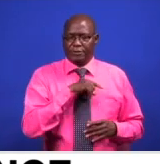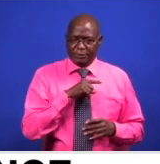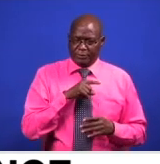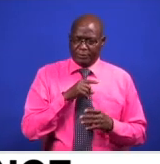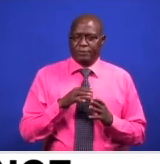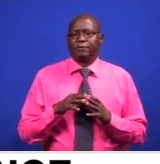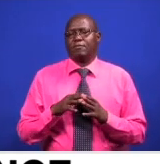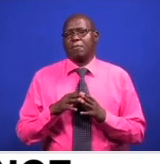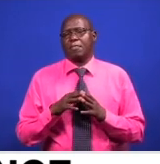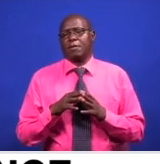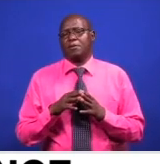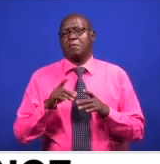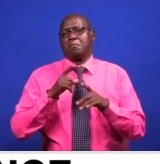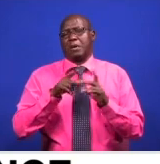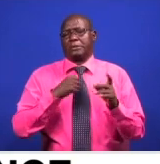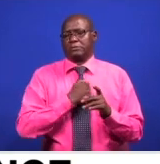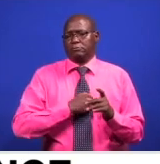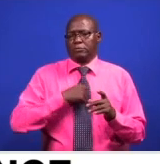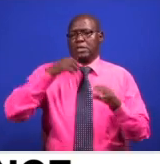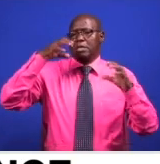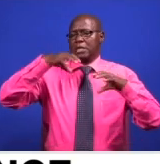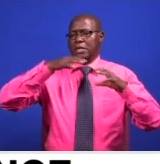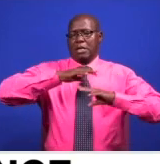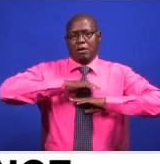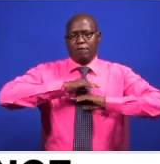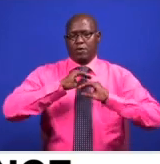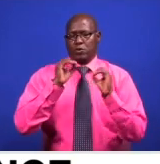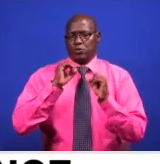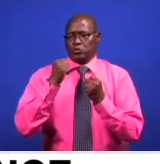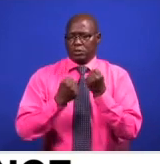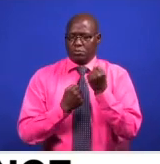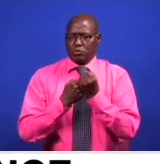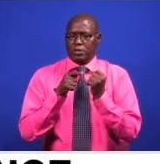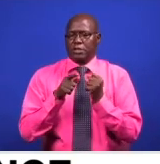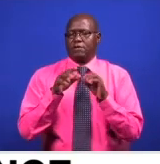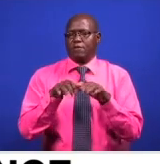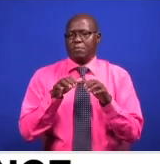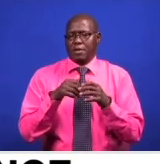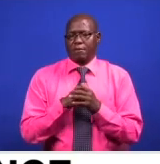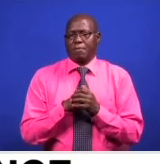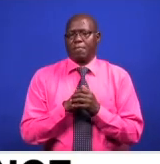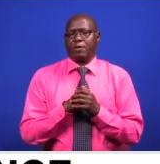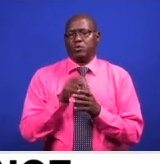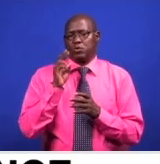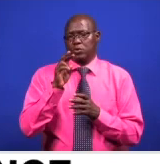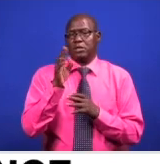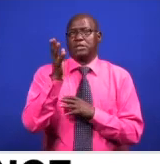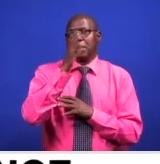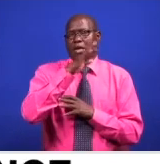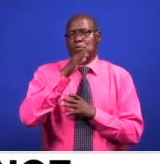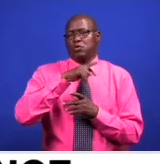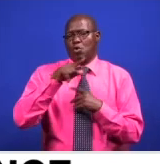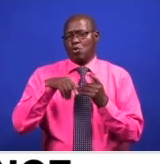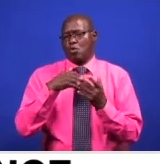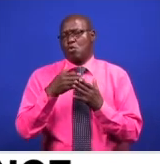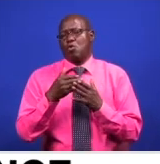But unfortunately the rain was not enough to support in farming. When you're looking at the climates and all of the battles that this